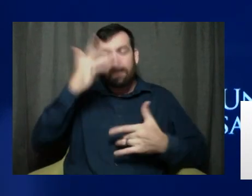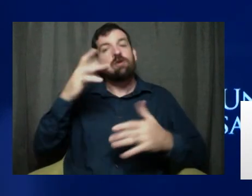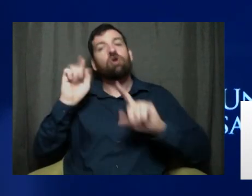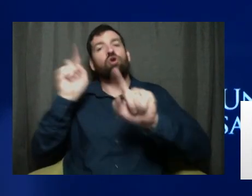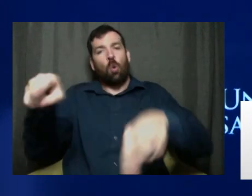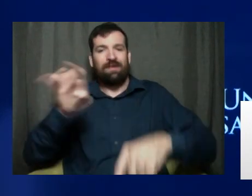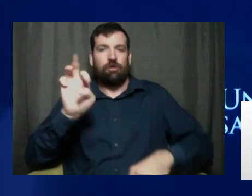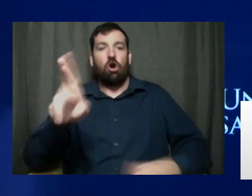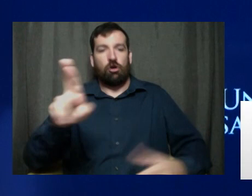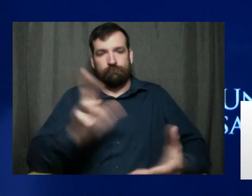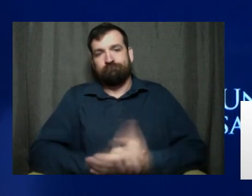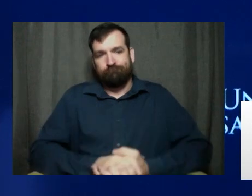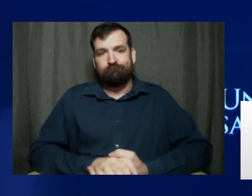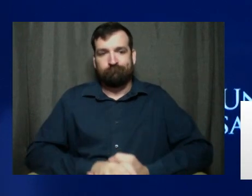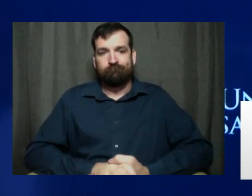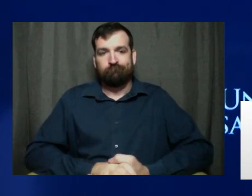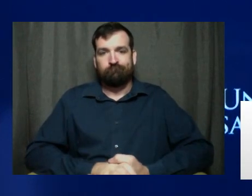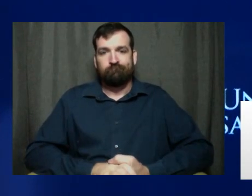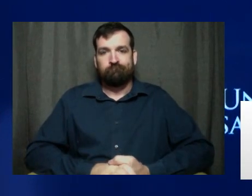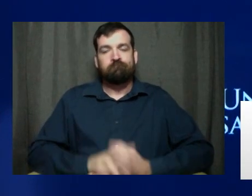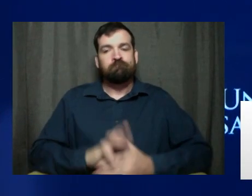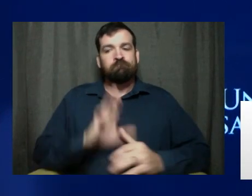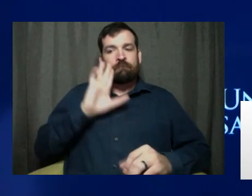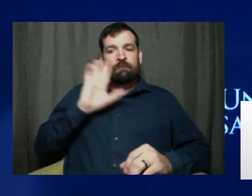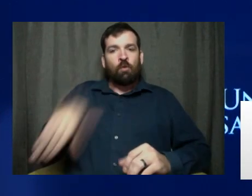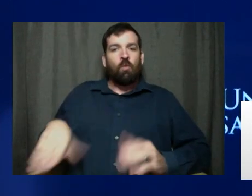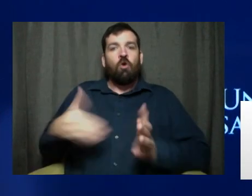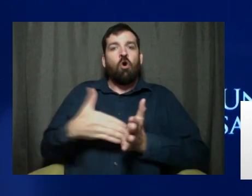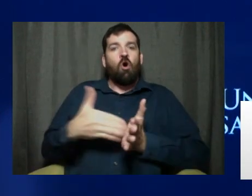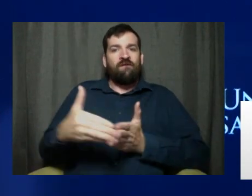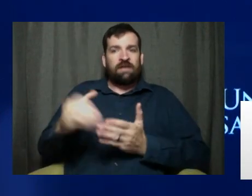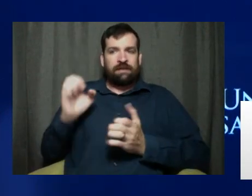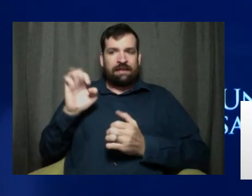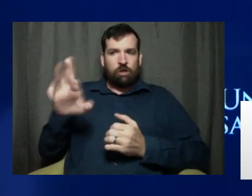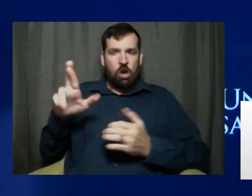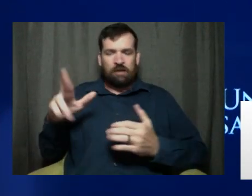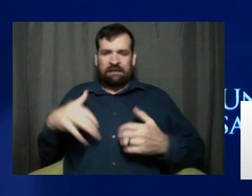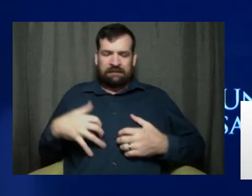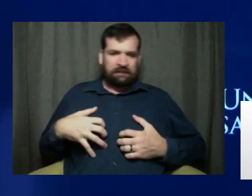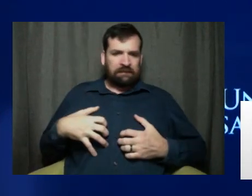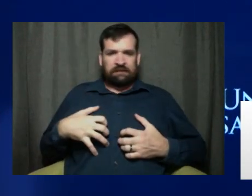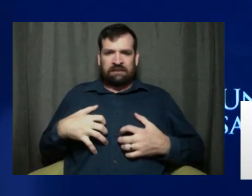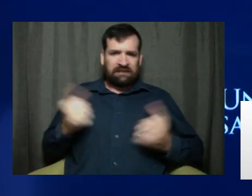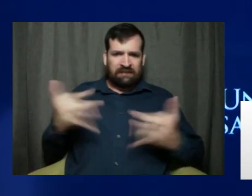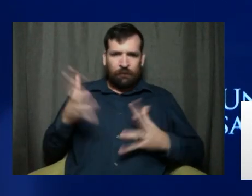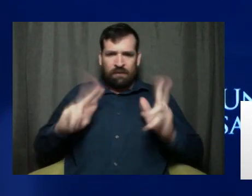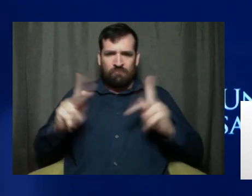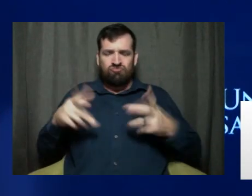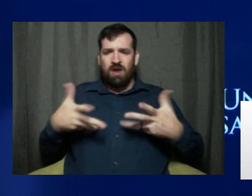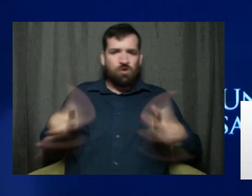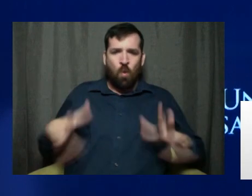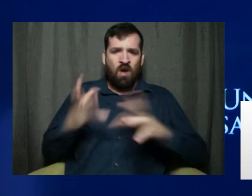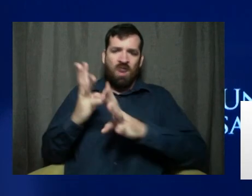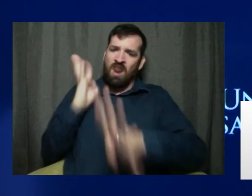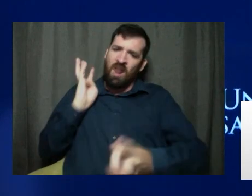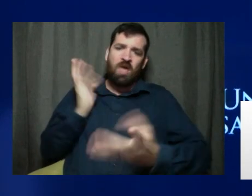room. And I know a lot of times the emergency room kind of scares people because they're like, I don't want to wait in line forever. If you